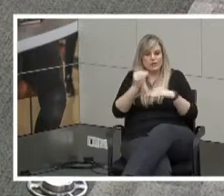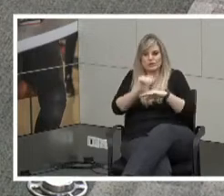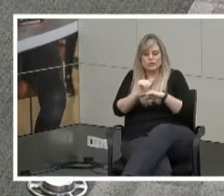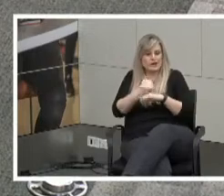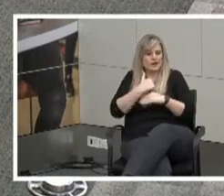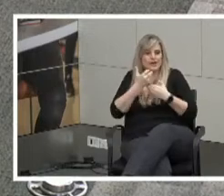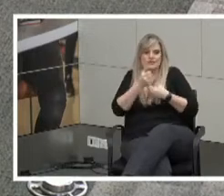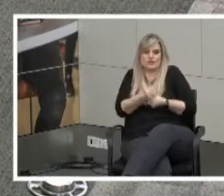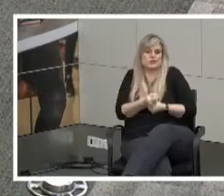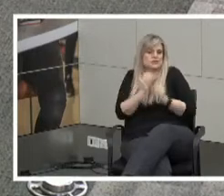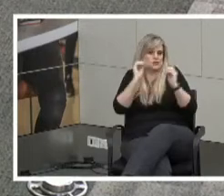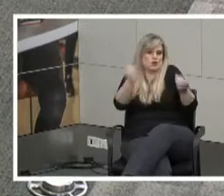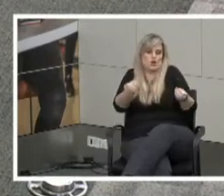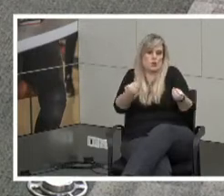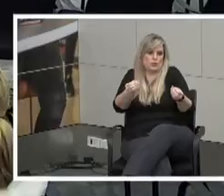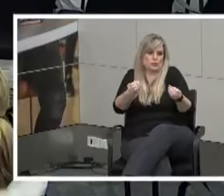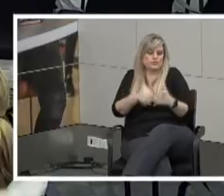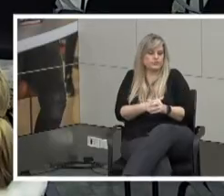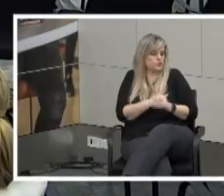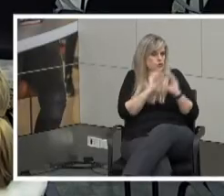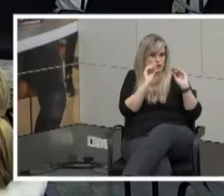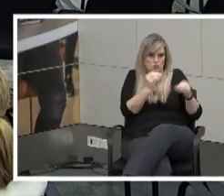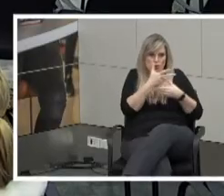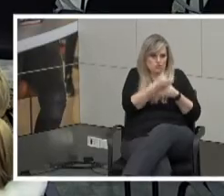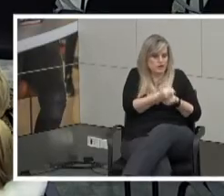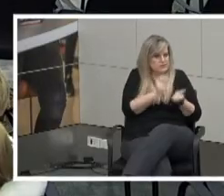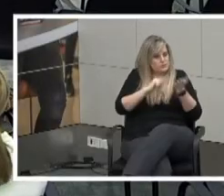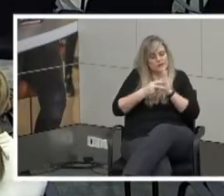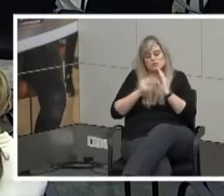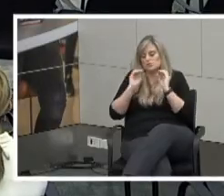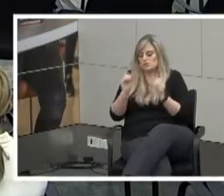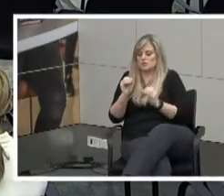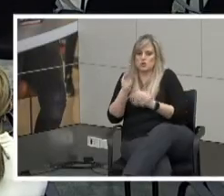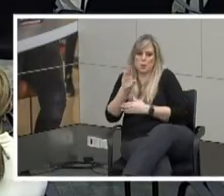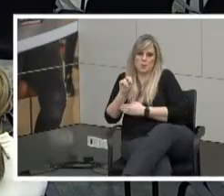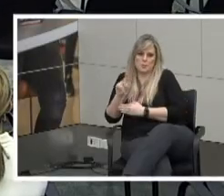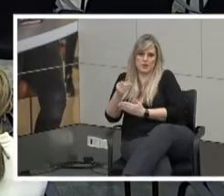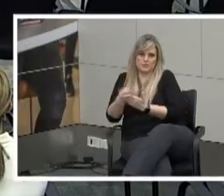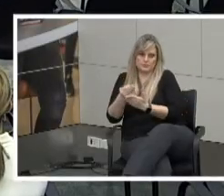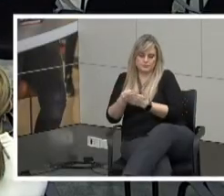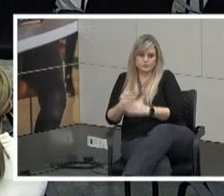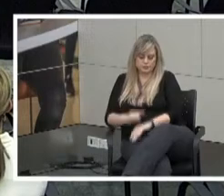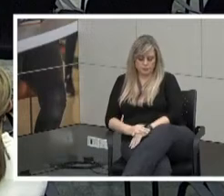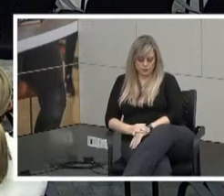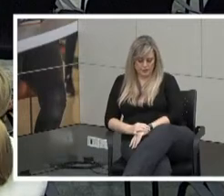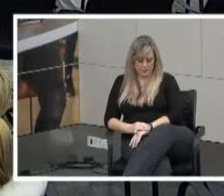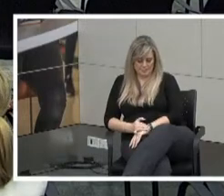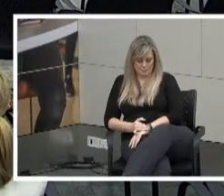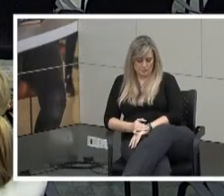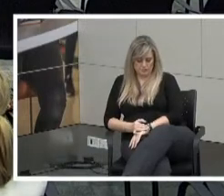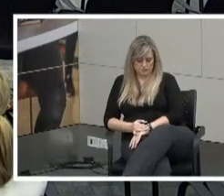Mike miles no trust no bond our next speaker is Ru